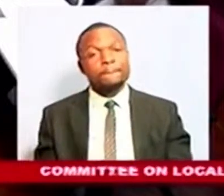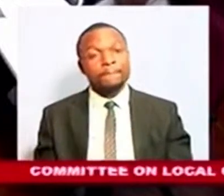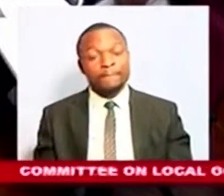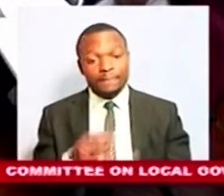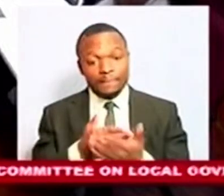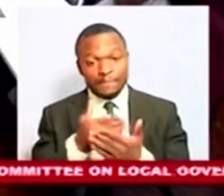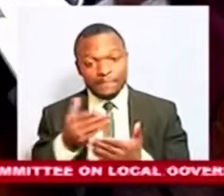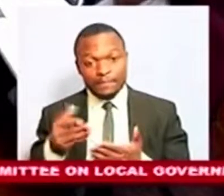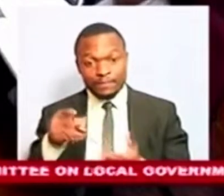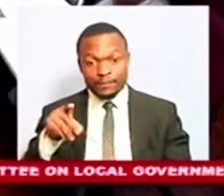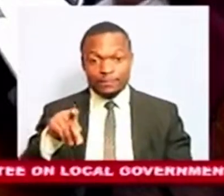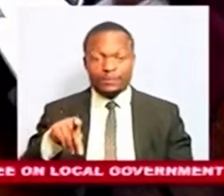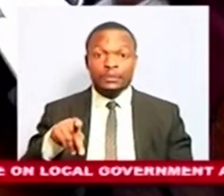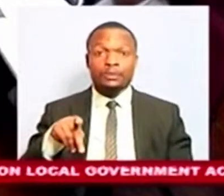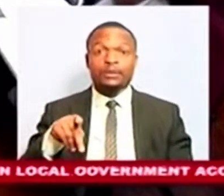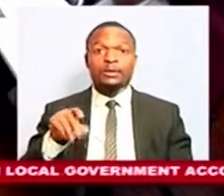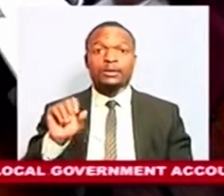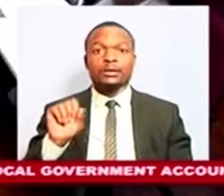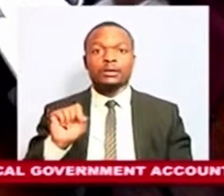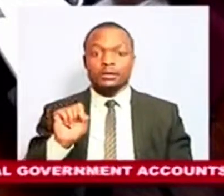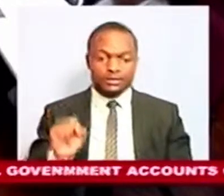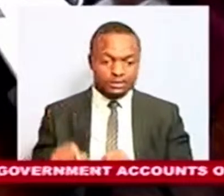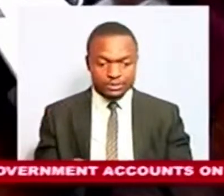bought the PS system.